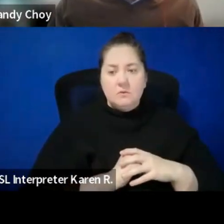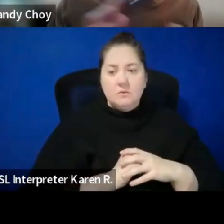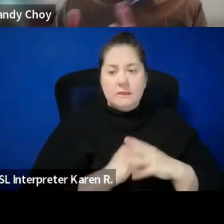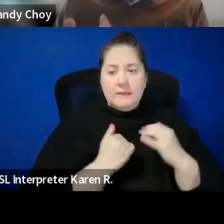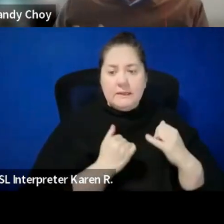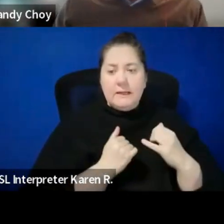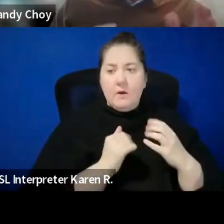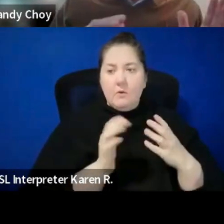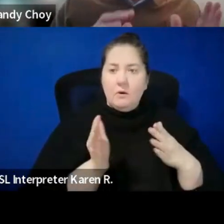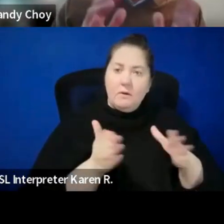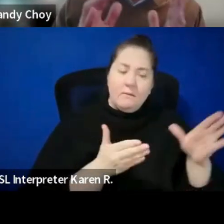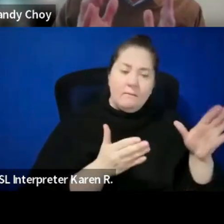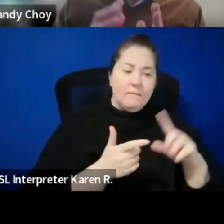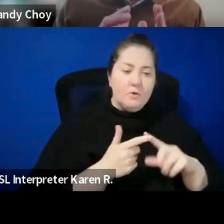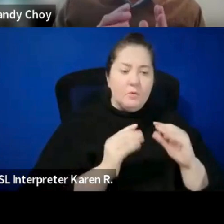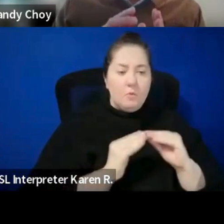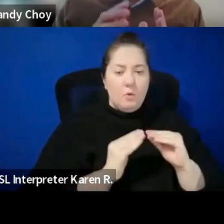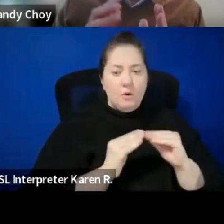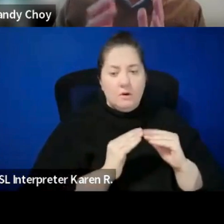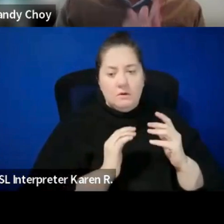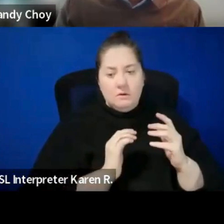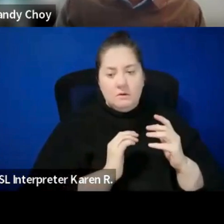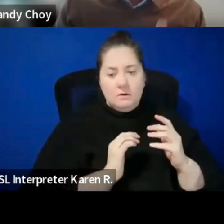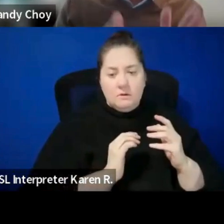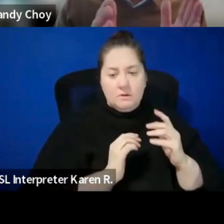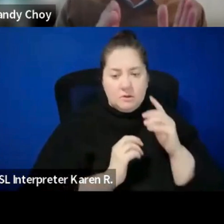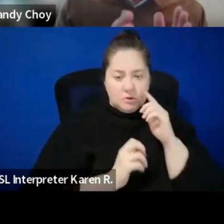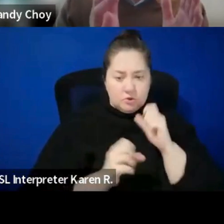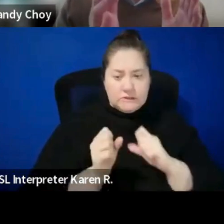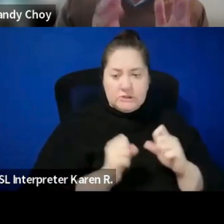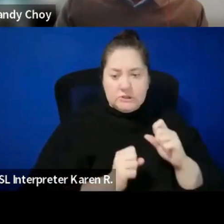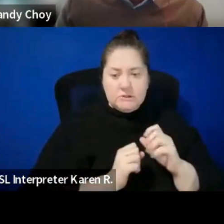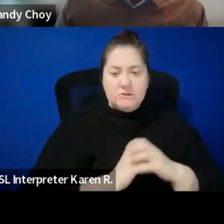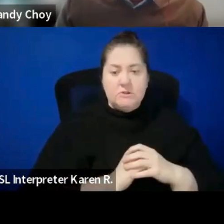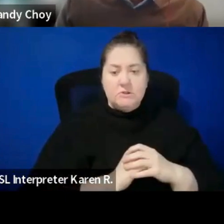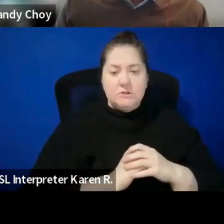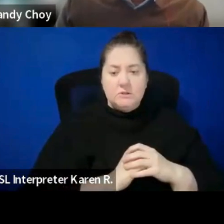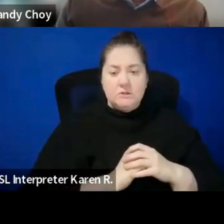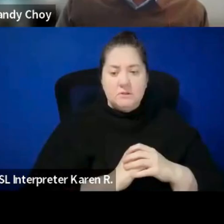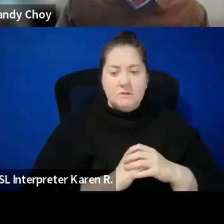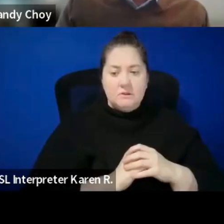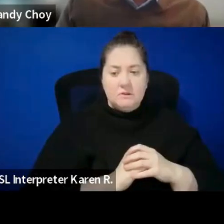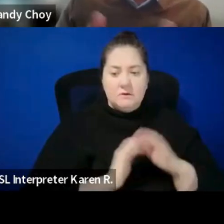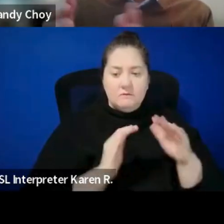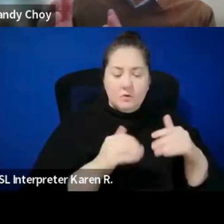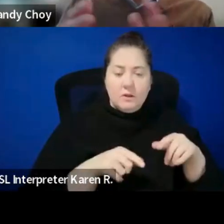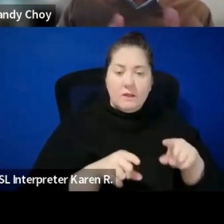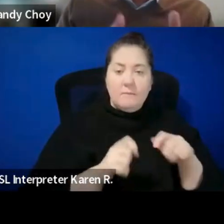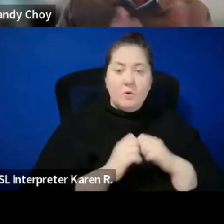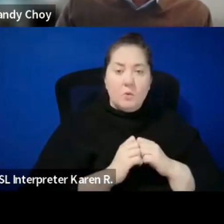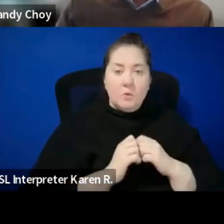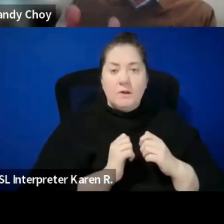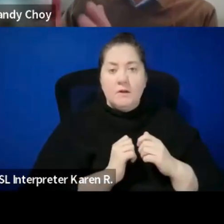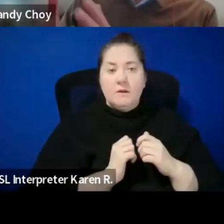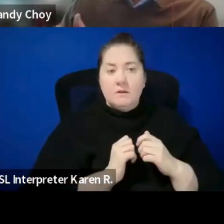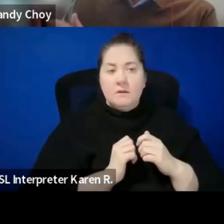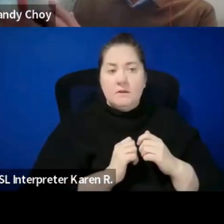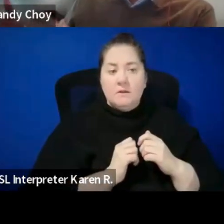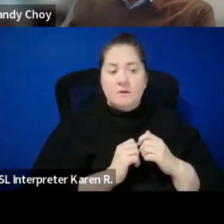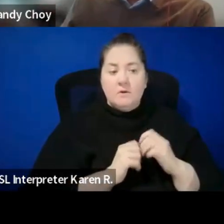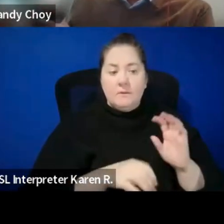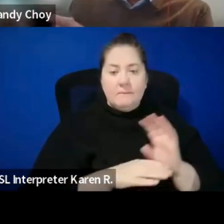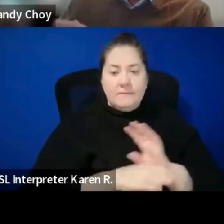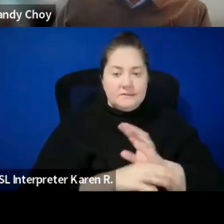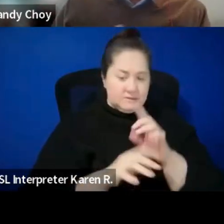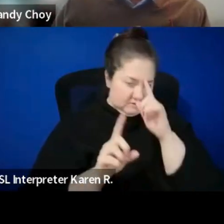now swung back to more strategic, focused alignment with our